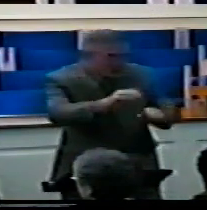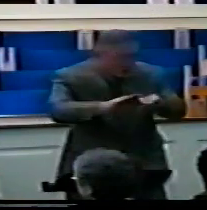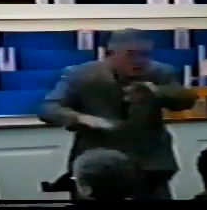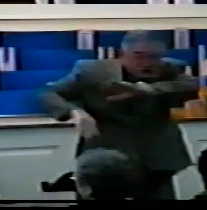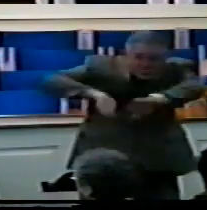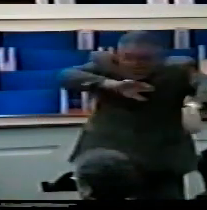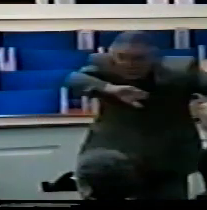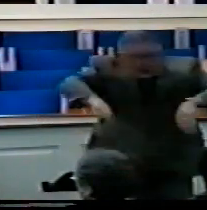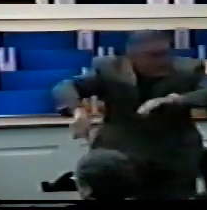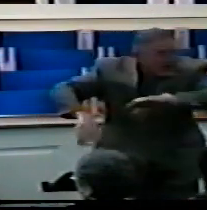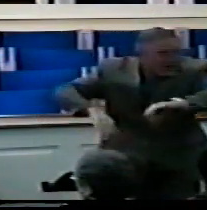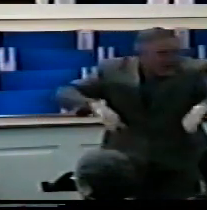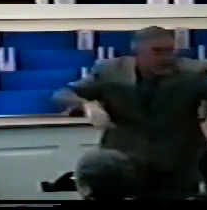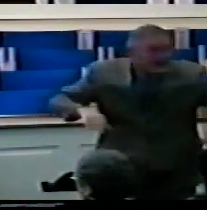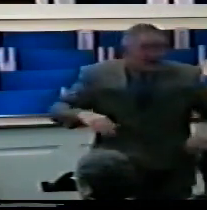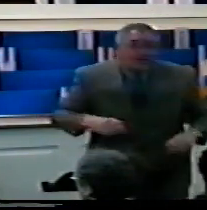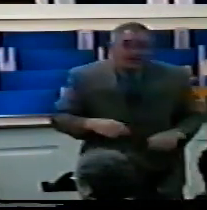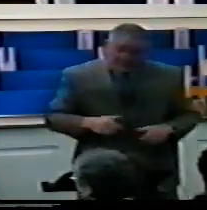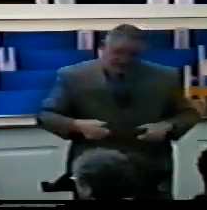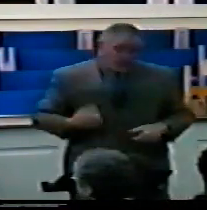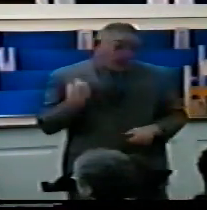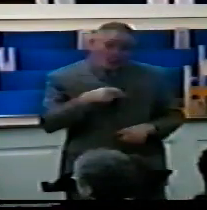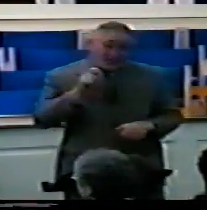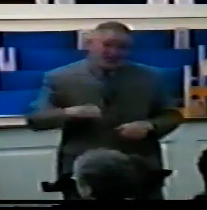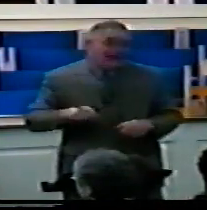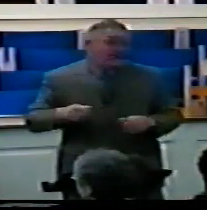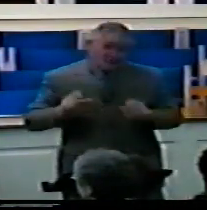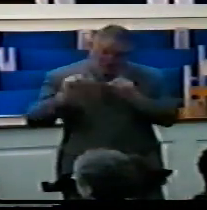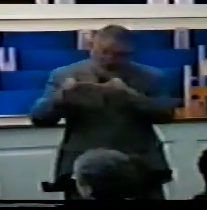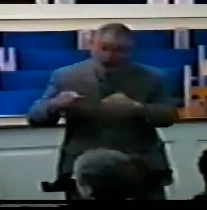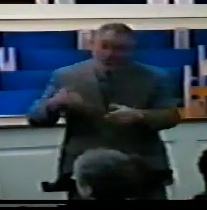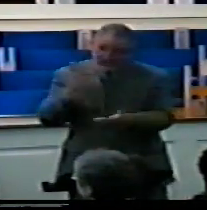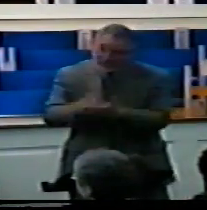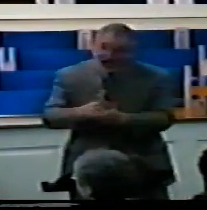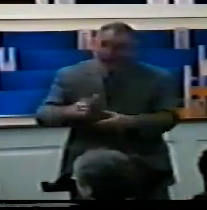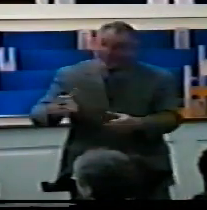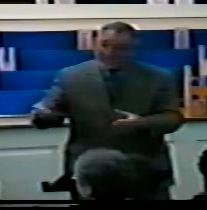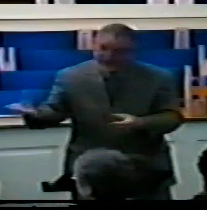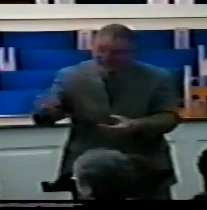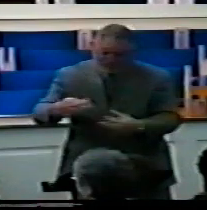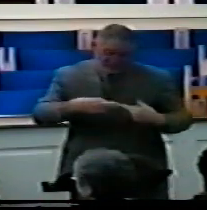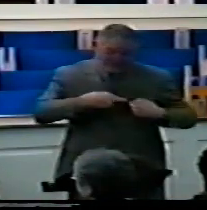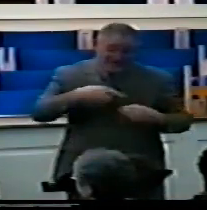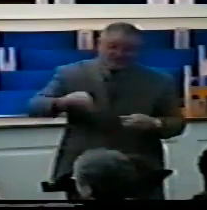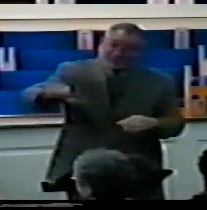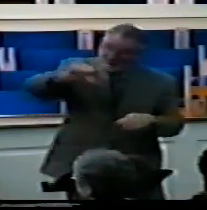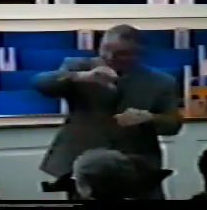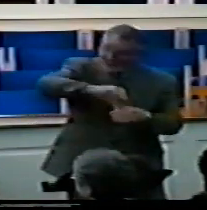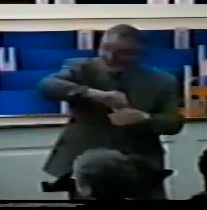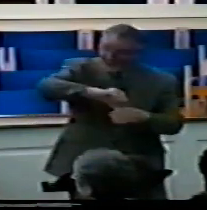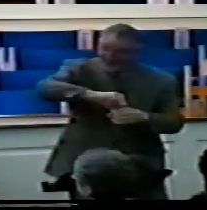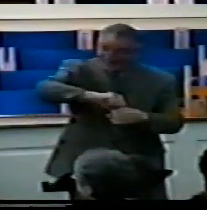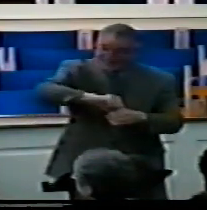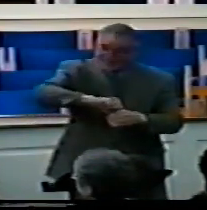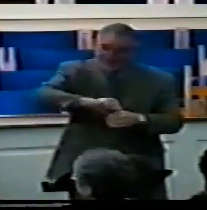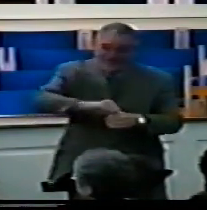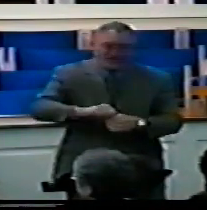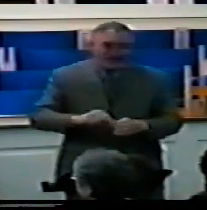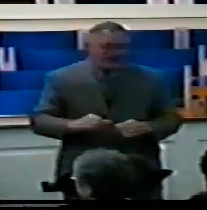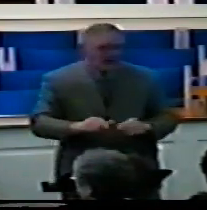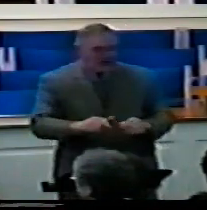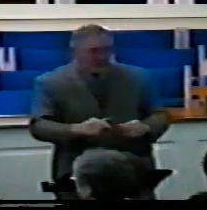ought to go over there and get some fuel. I said, you're being pretty smart. We landed in, actually it was Provo, wasn't it? Landed in Provo,